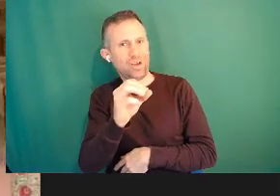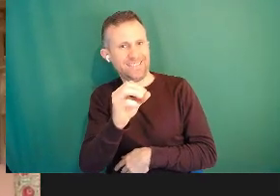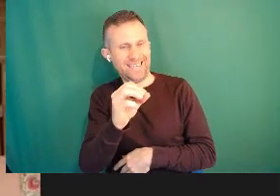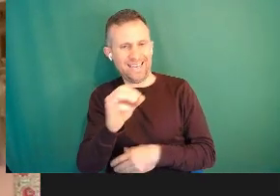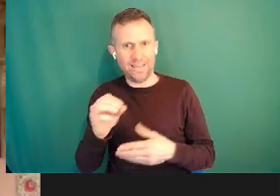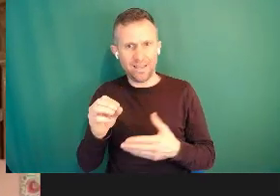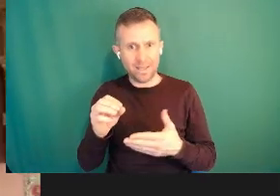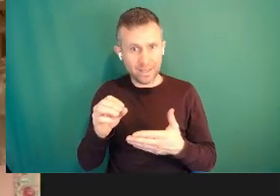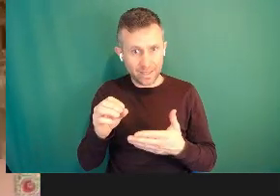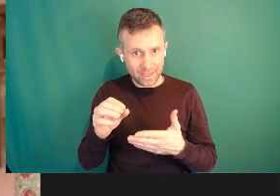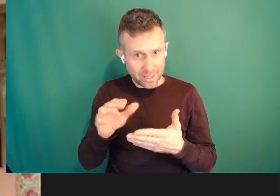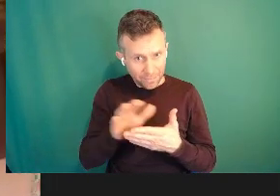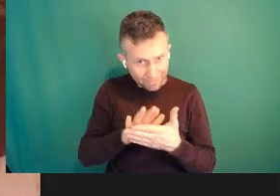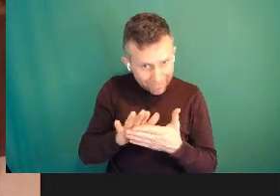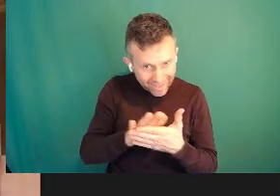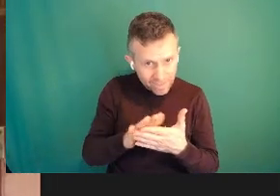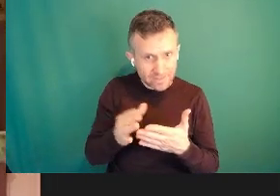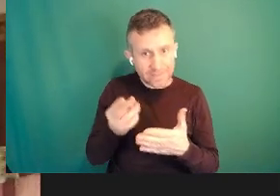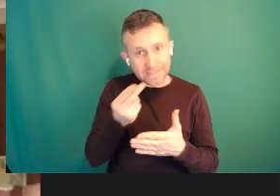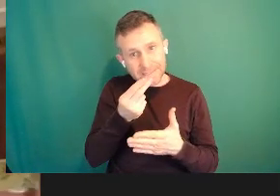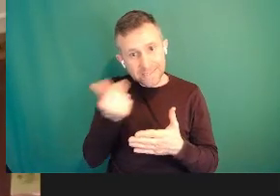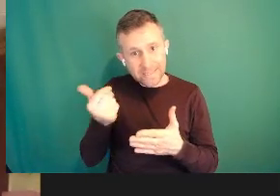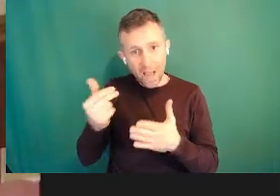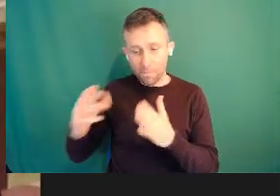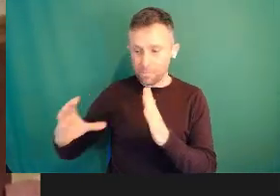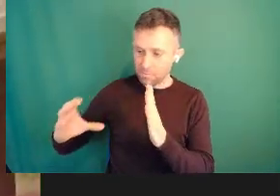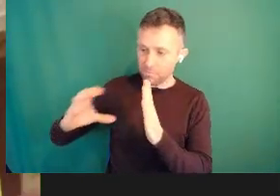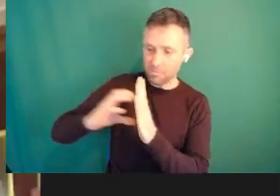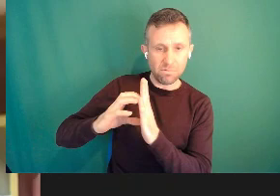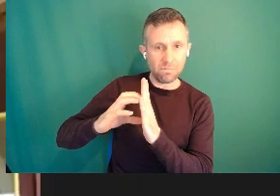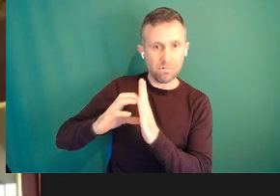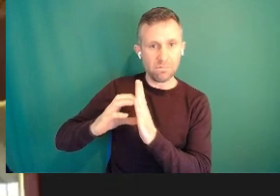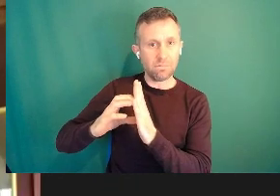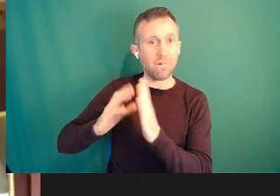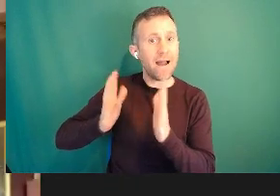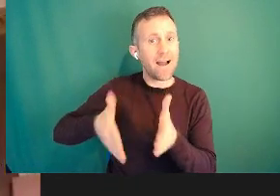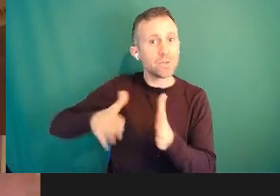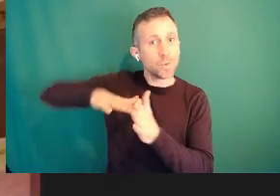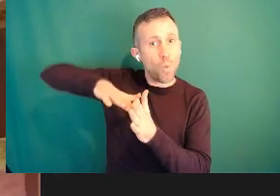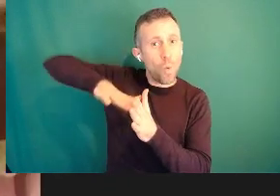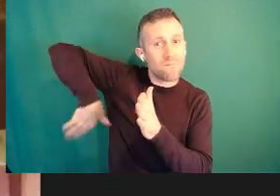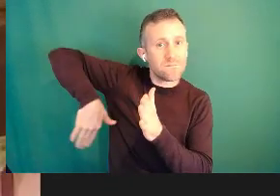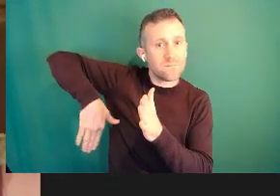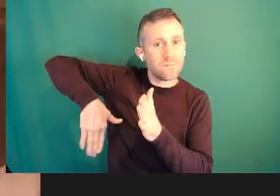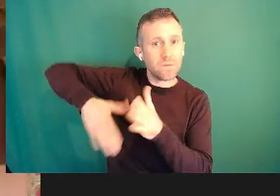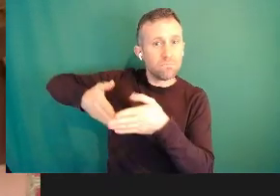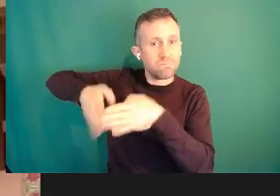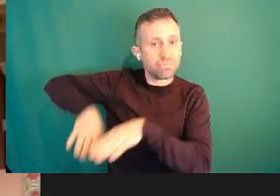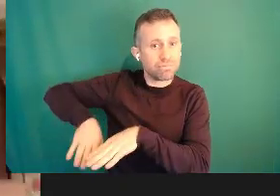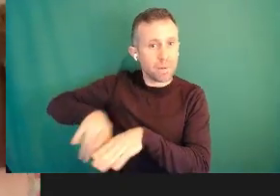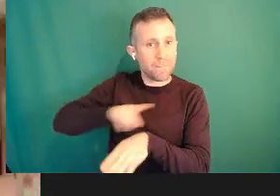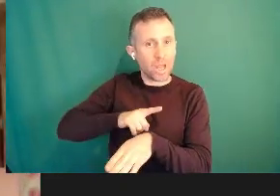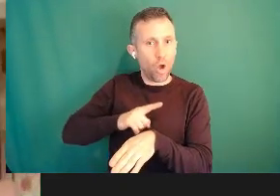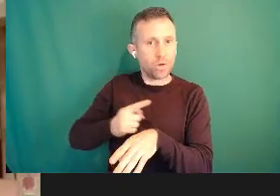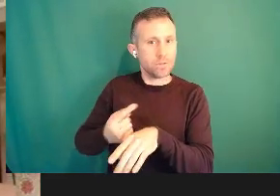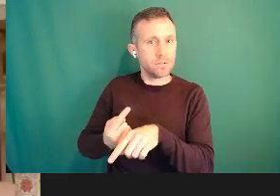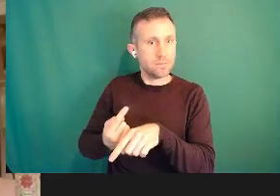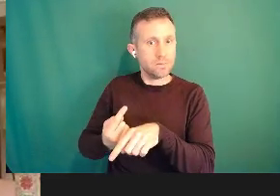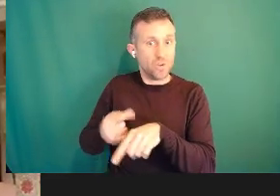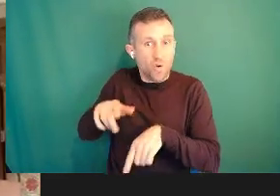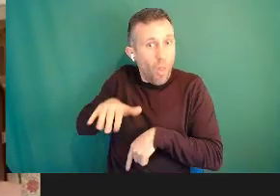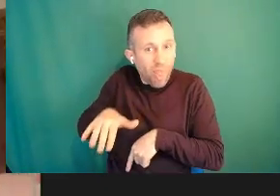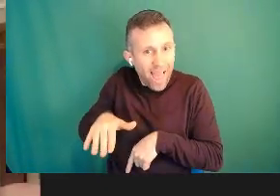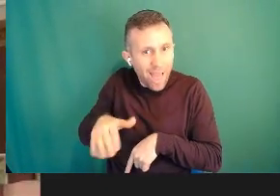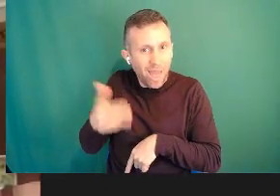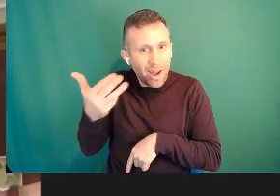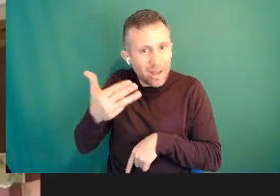it and changed it, and it's changed a lot over the centuries. And so that's a really interesting story that we can tell as to how the